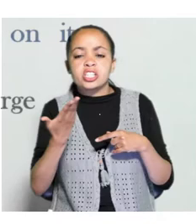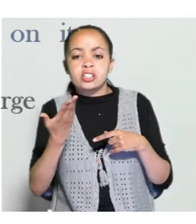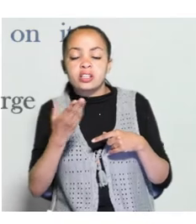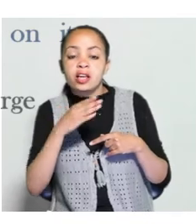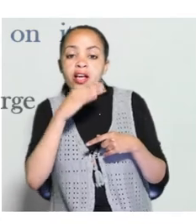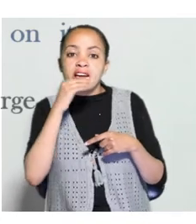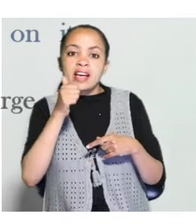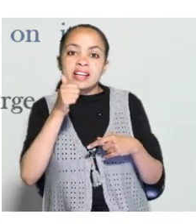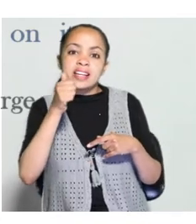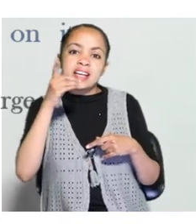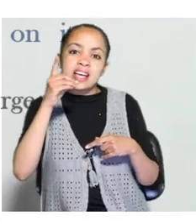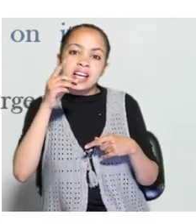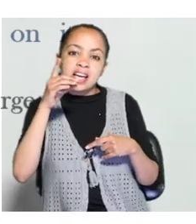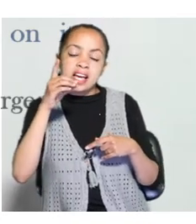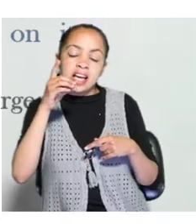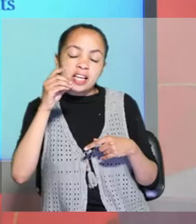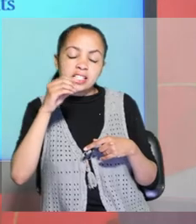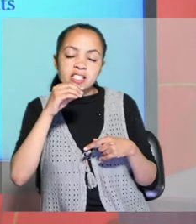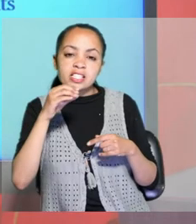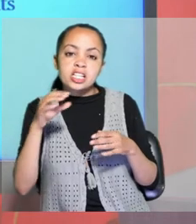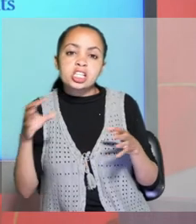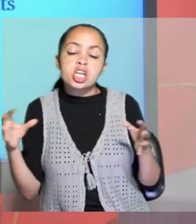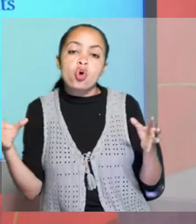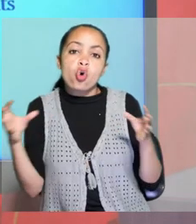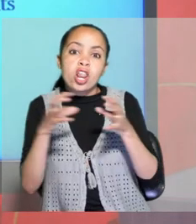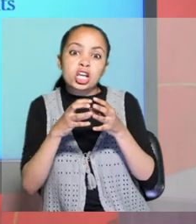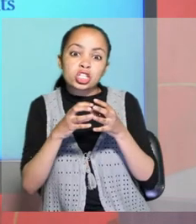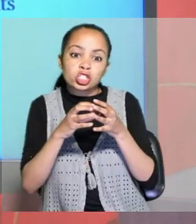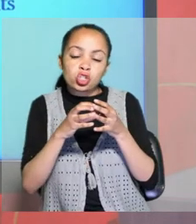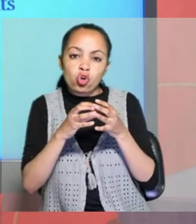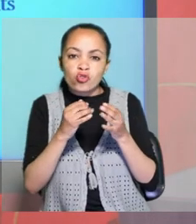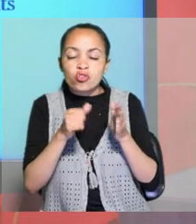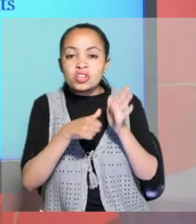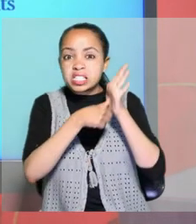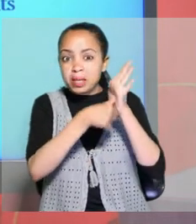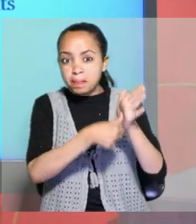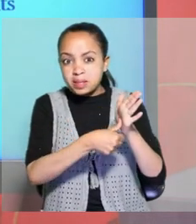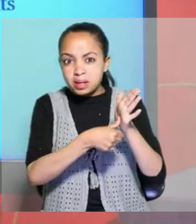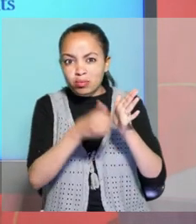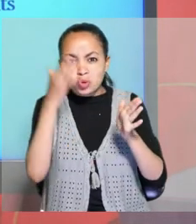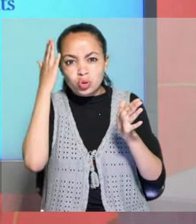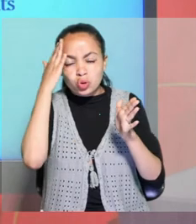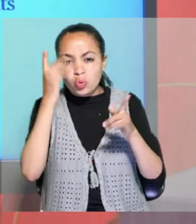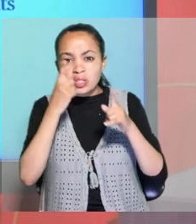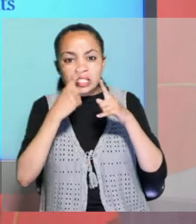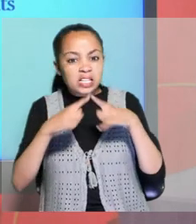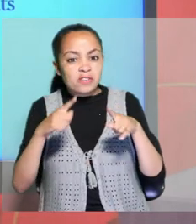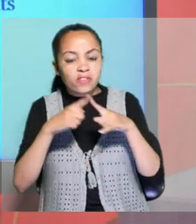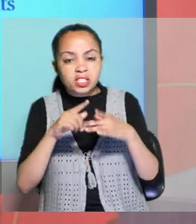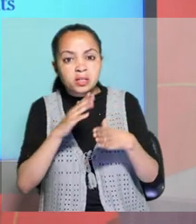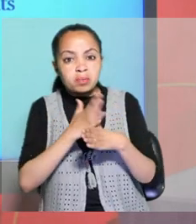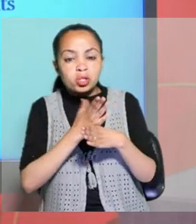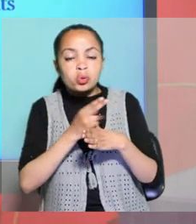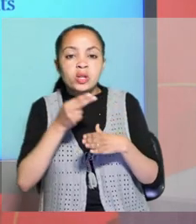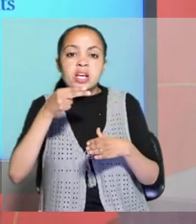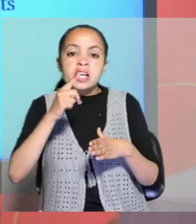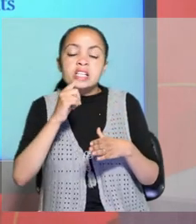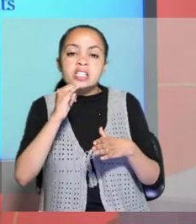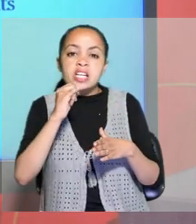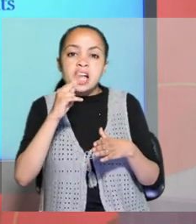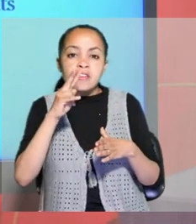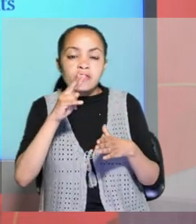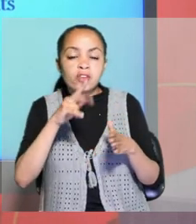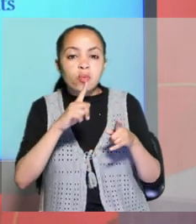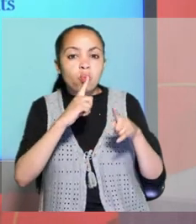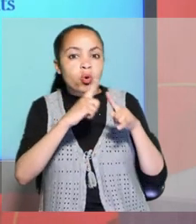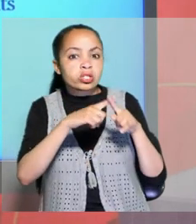whereas AIDS is a collection of symptoms. Student, do you know what is the difference between HIV positive and HIV